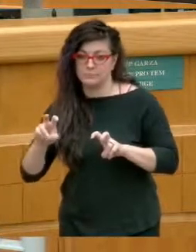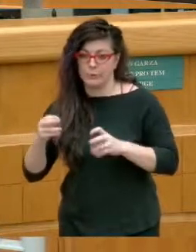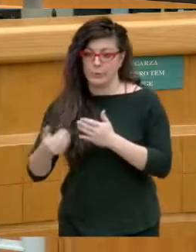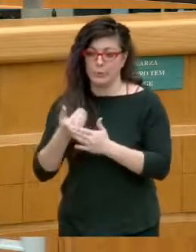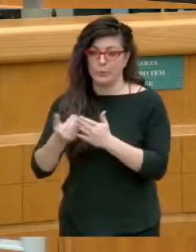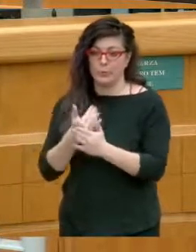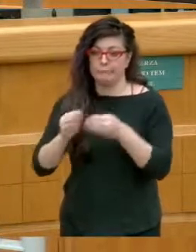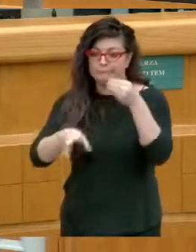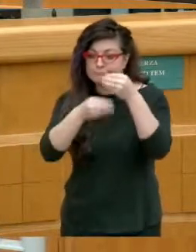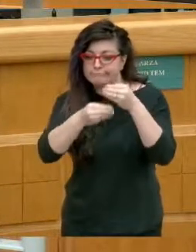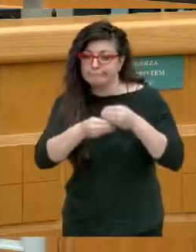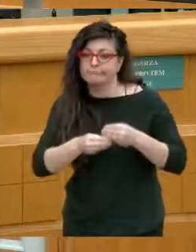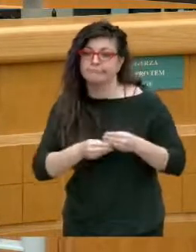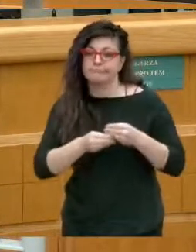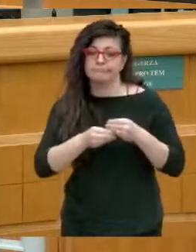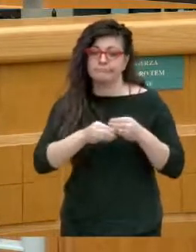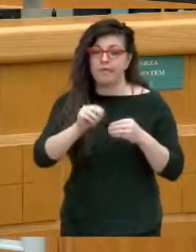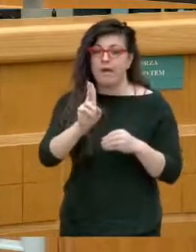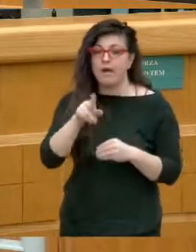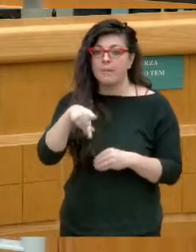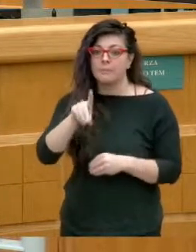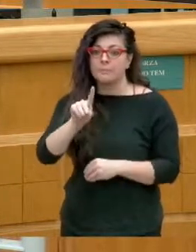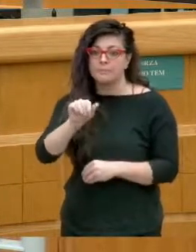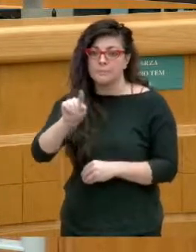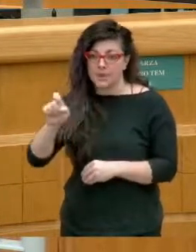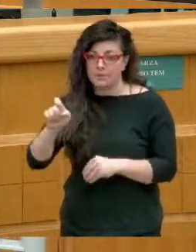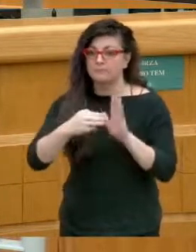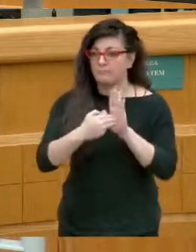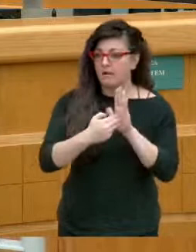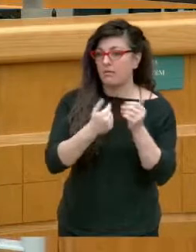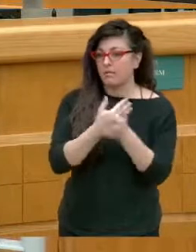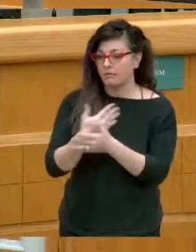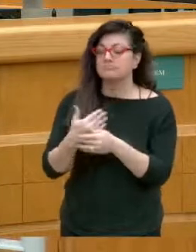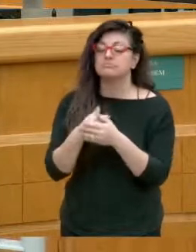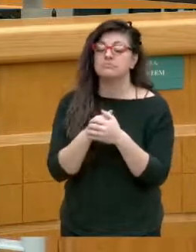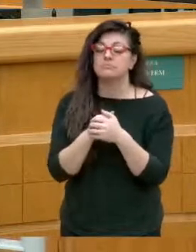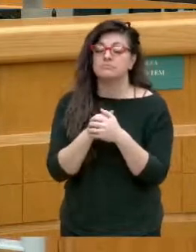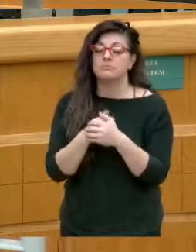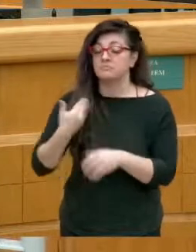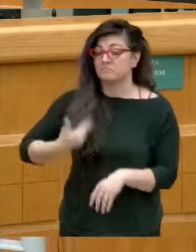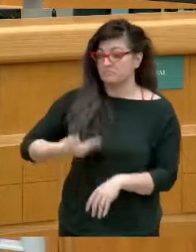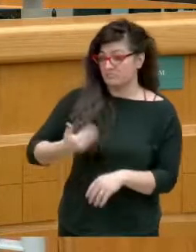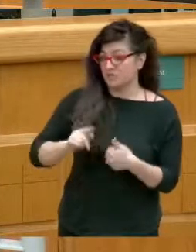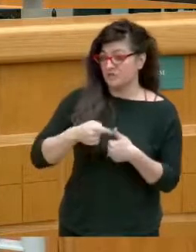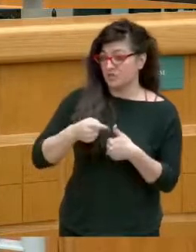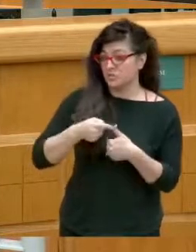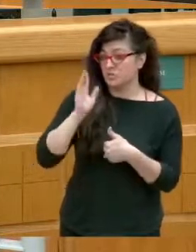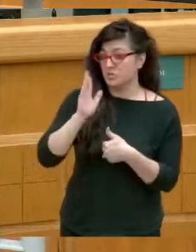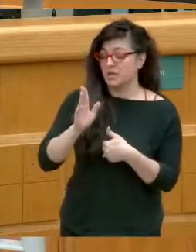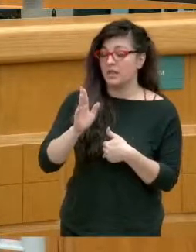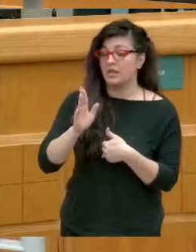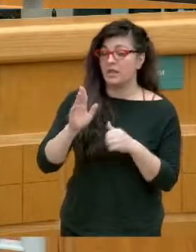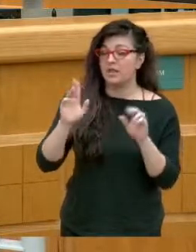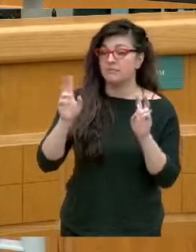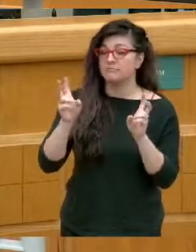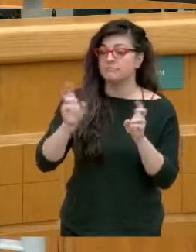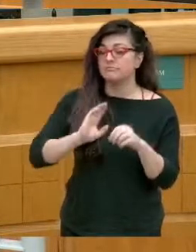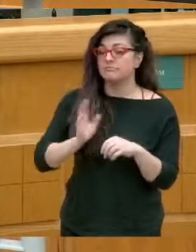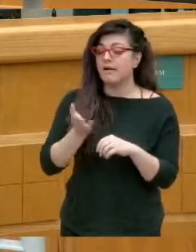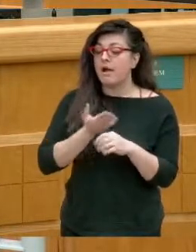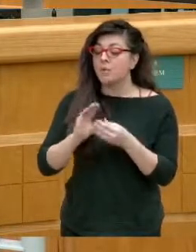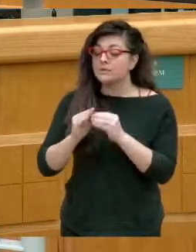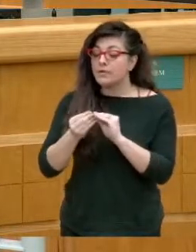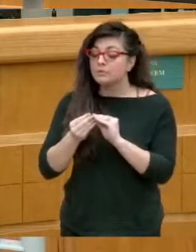new numbers and new modeling and that type of thing. So it will be myself who will speak first. I'm going to talk a little bit about our